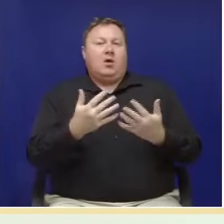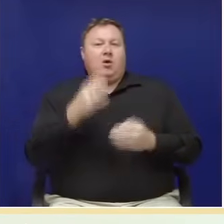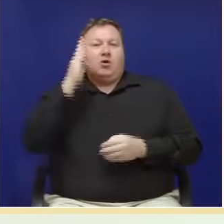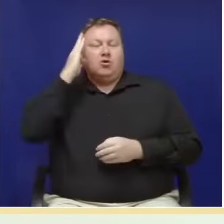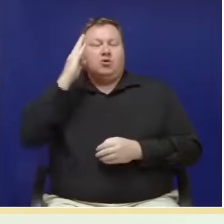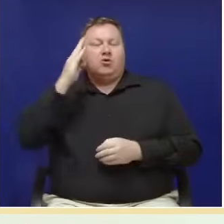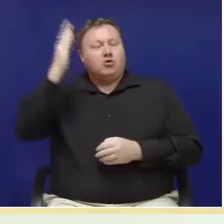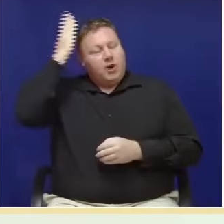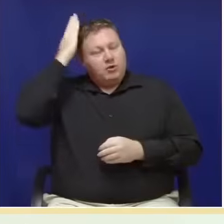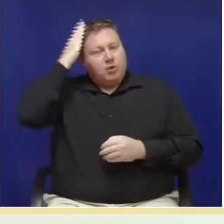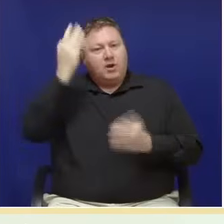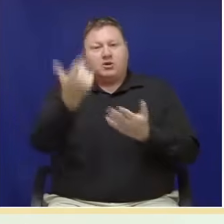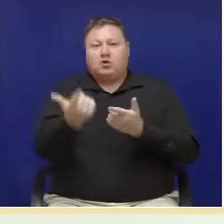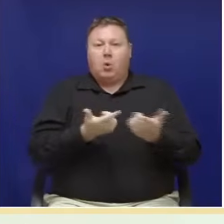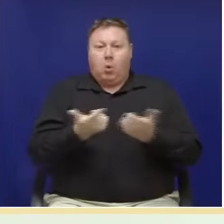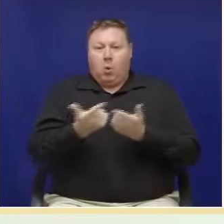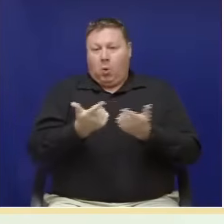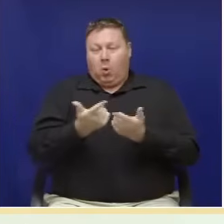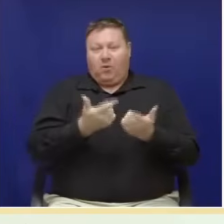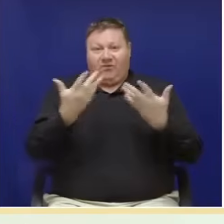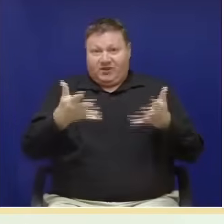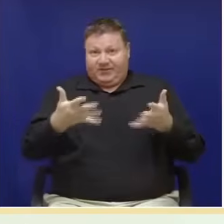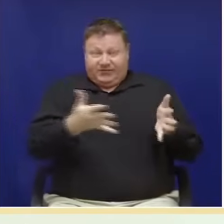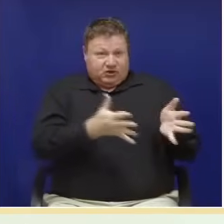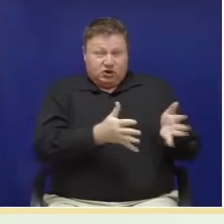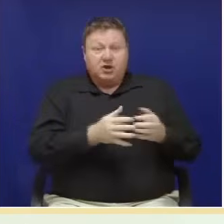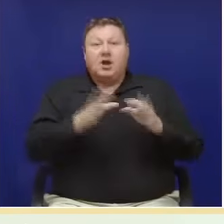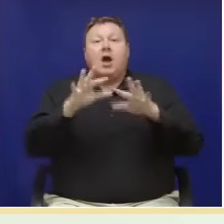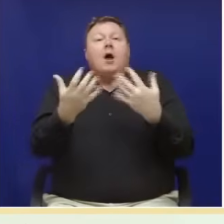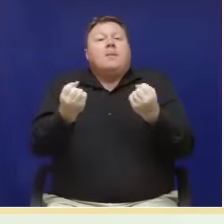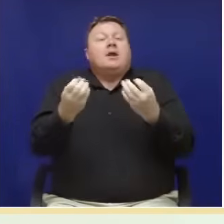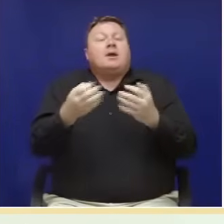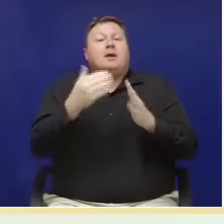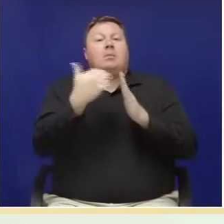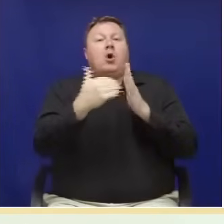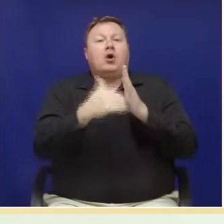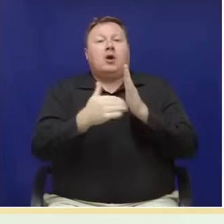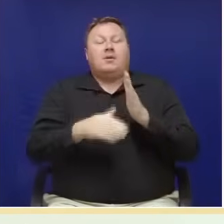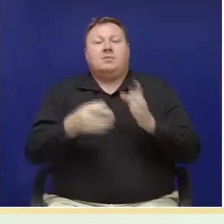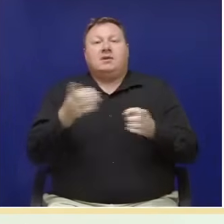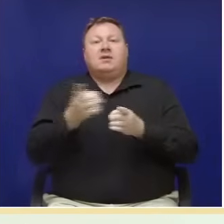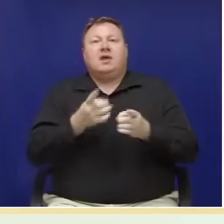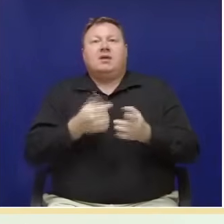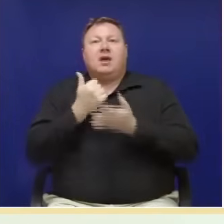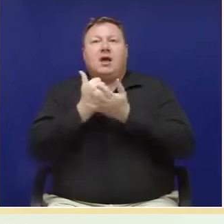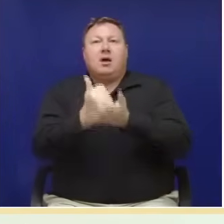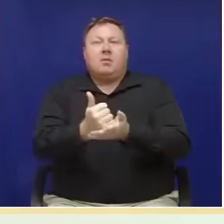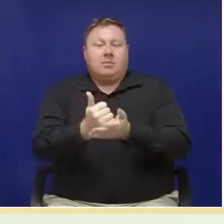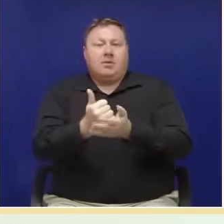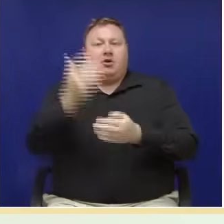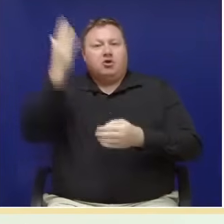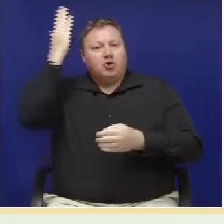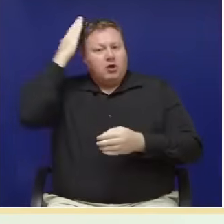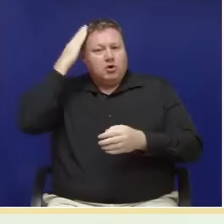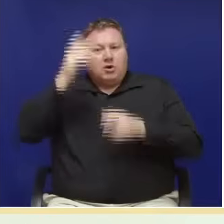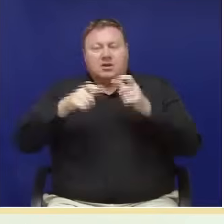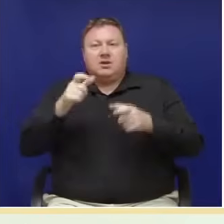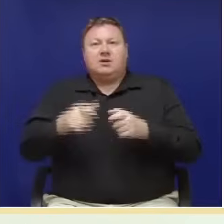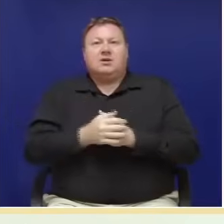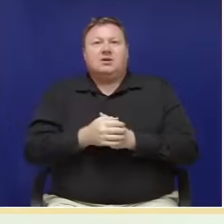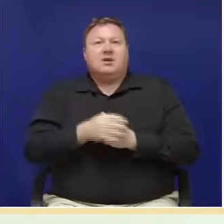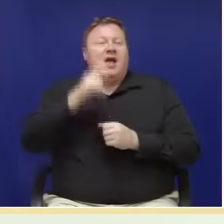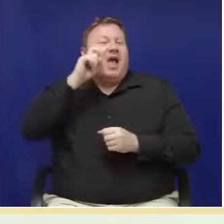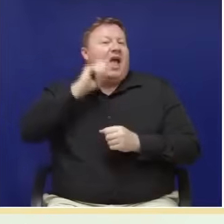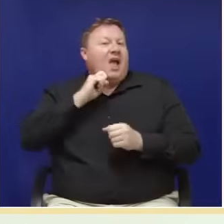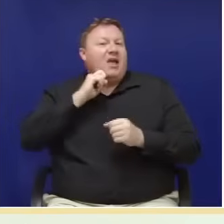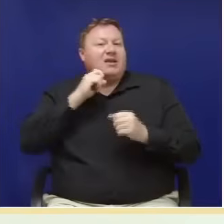law, how many of these programs are designed to assist the graduates to meet the stipulated entry